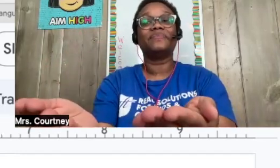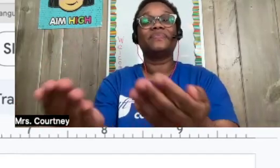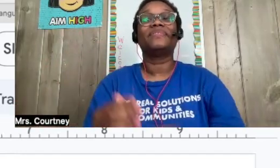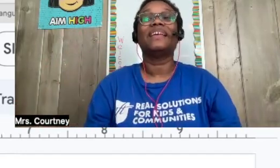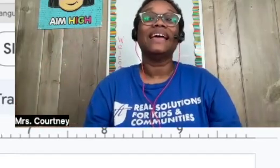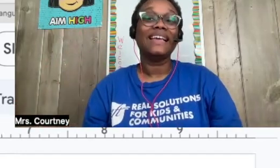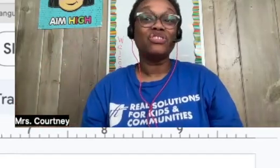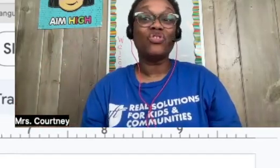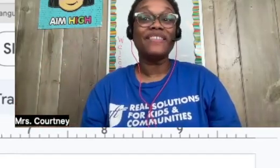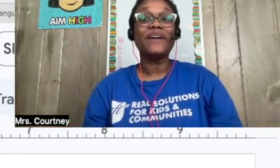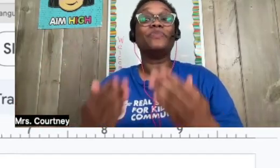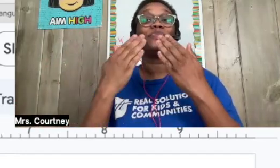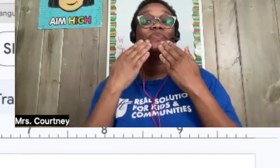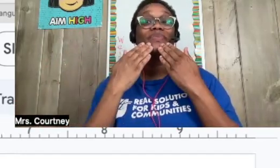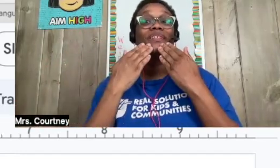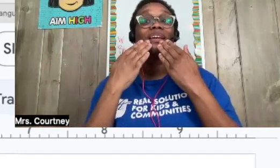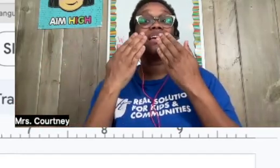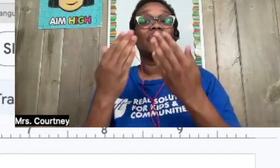Thanksgiving. Can you try that?